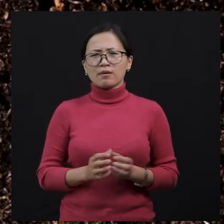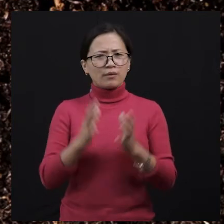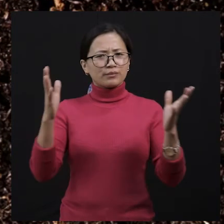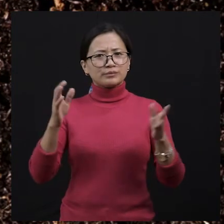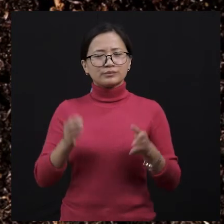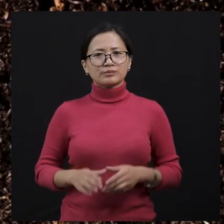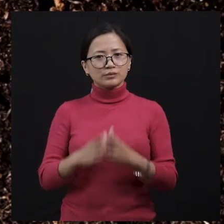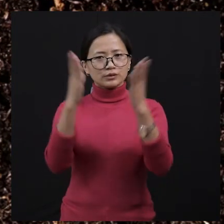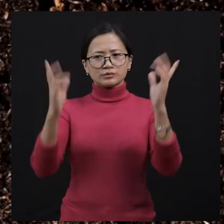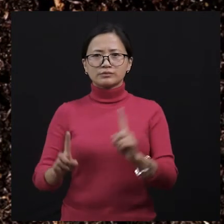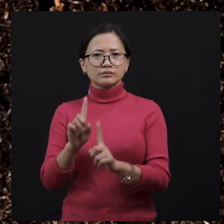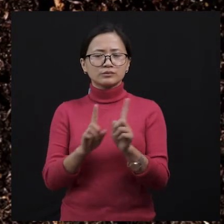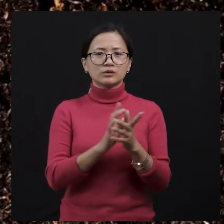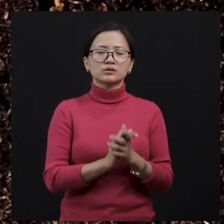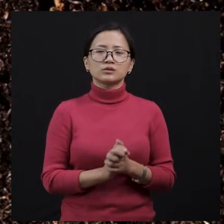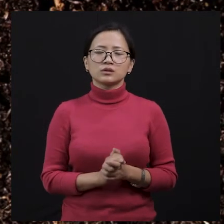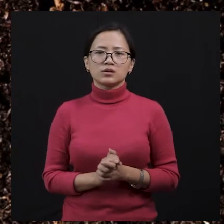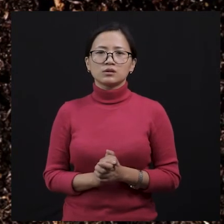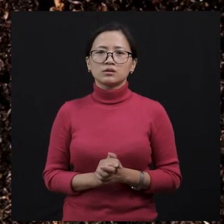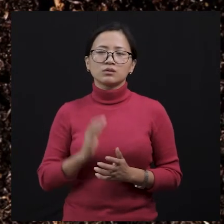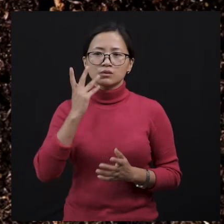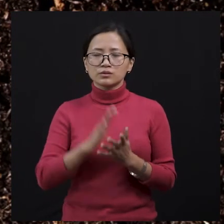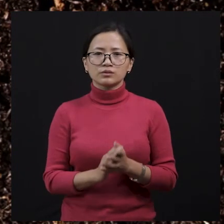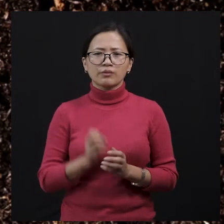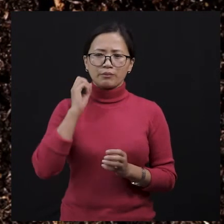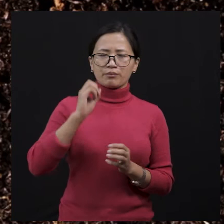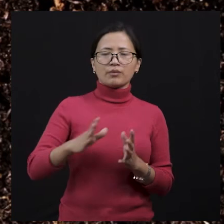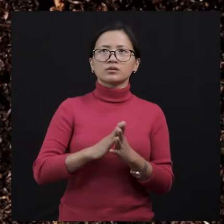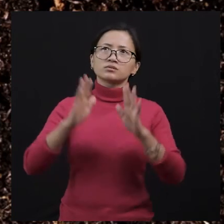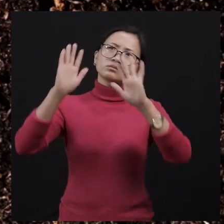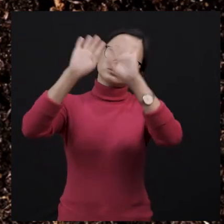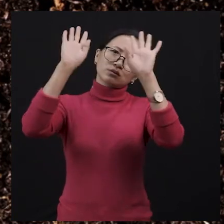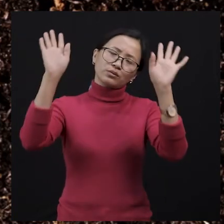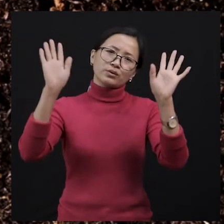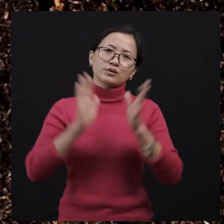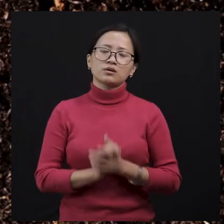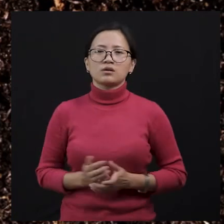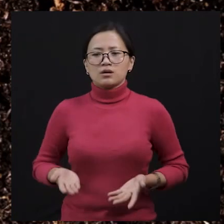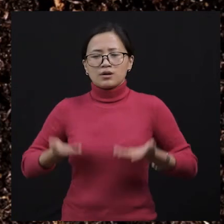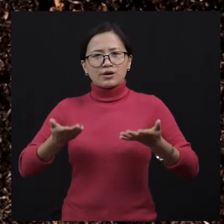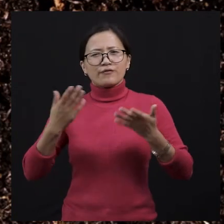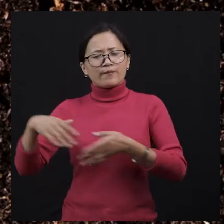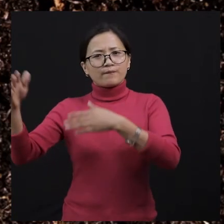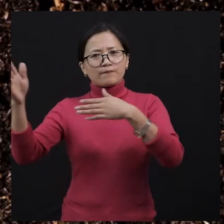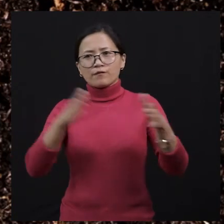trees, what will happen? When we face a bad weather or when we get a heavy